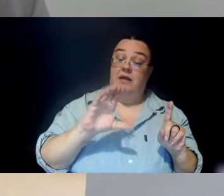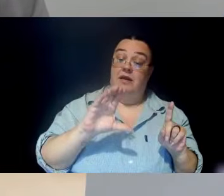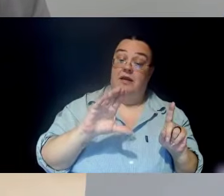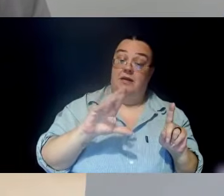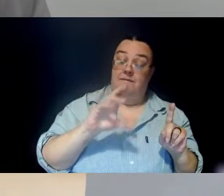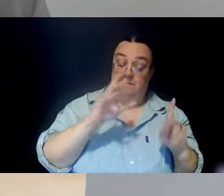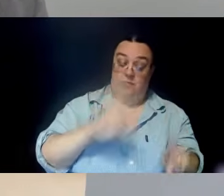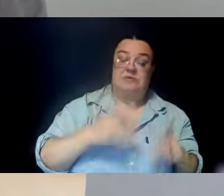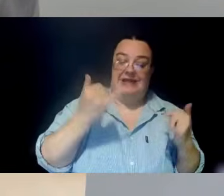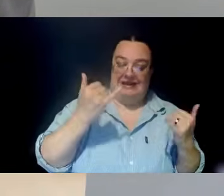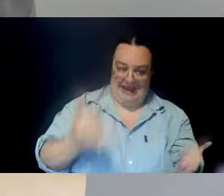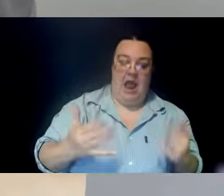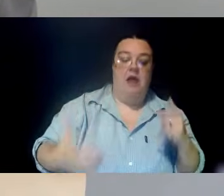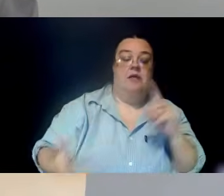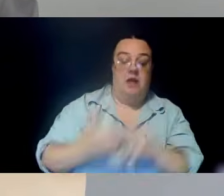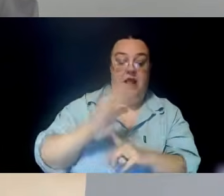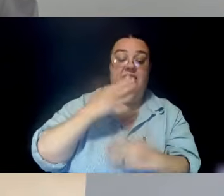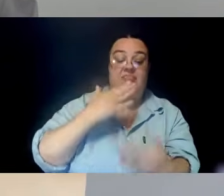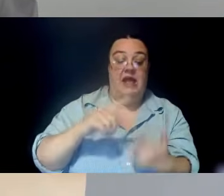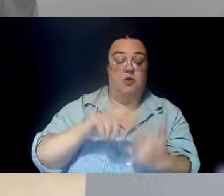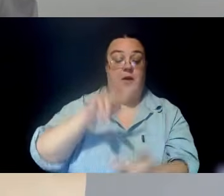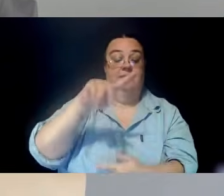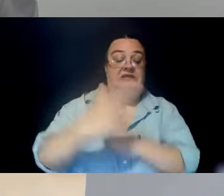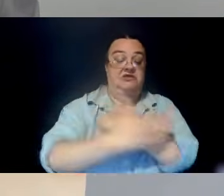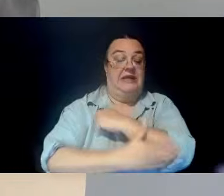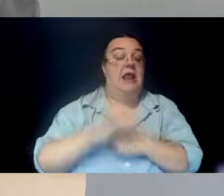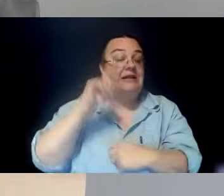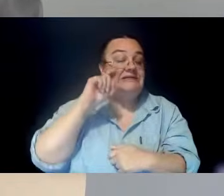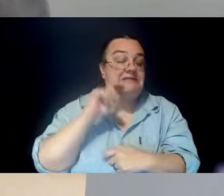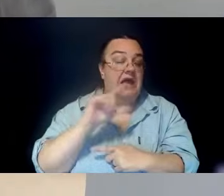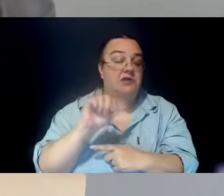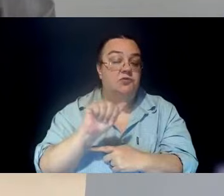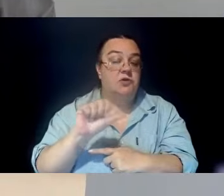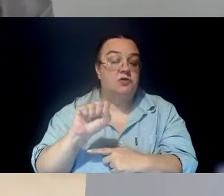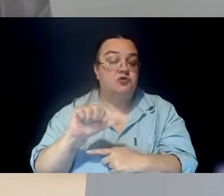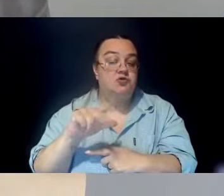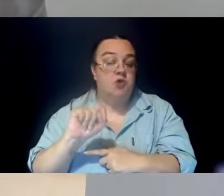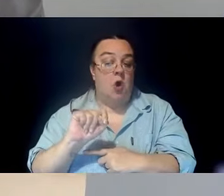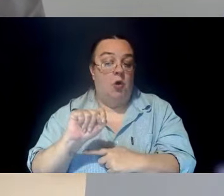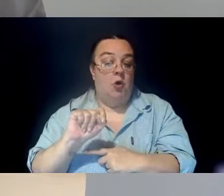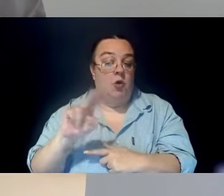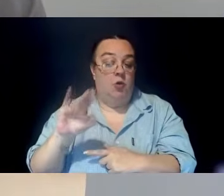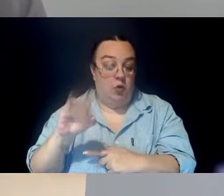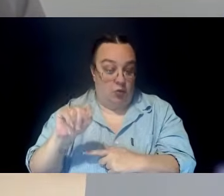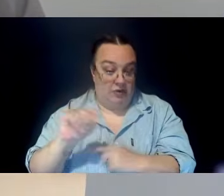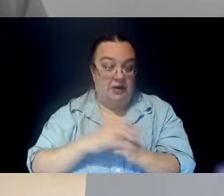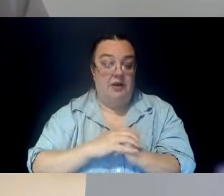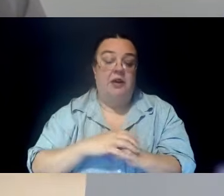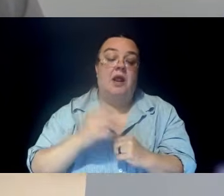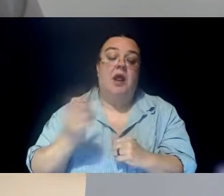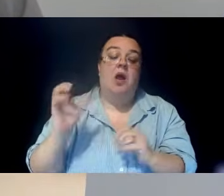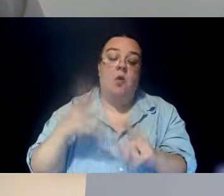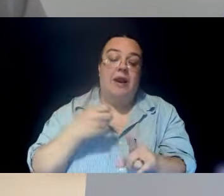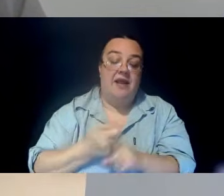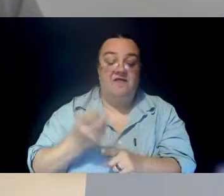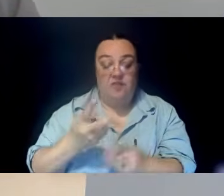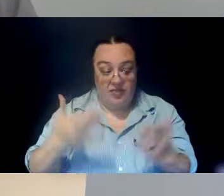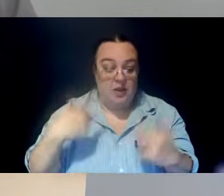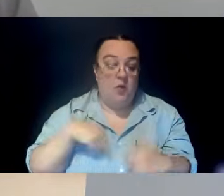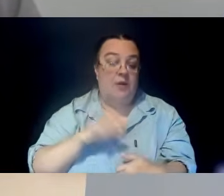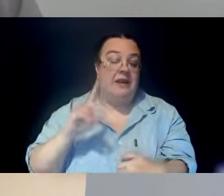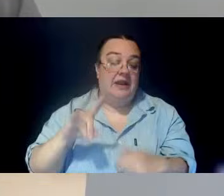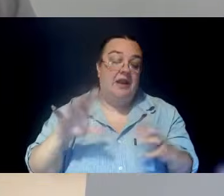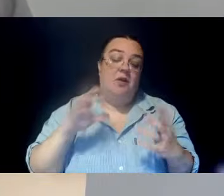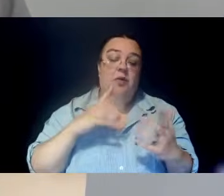Assault Unit. We'll just hit a couple of things. We did conduct, even though it was poorly attended, we did conduct the domestic violence